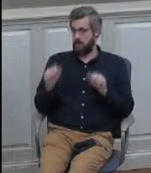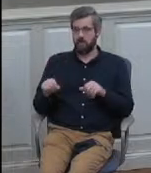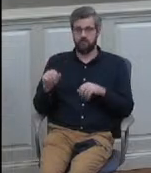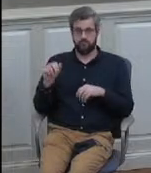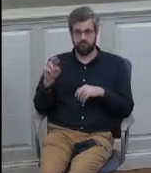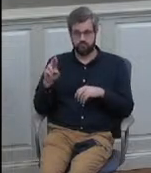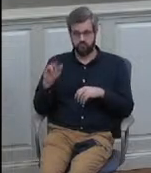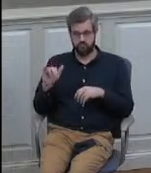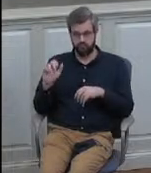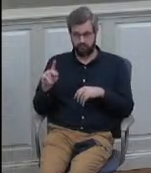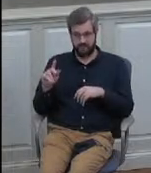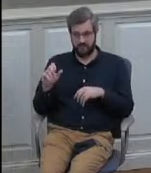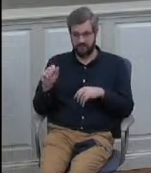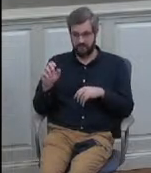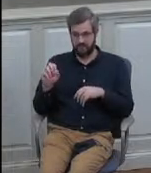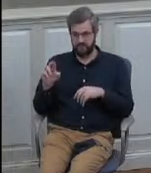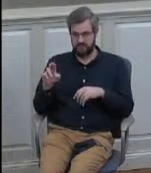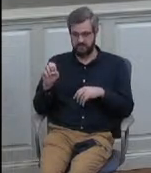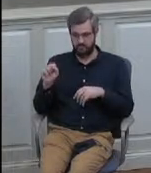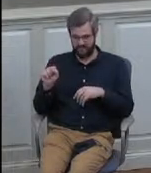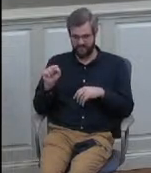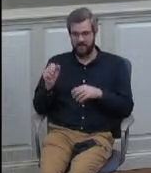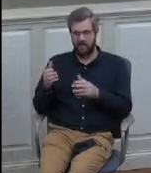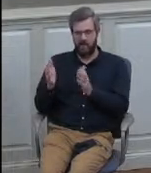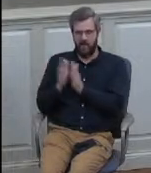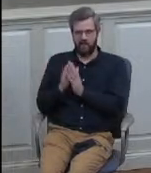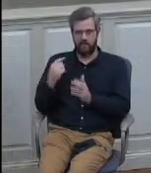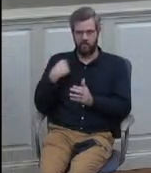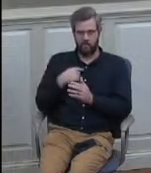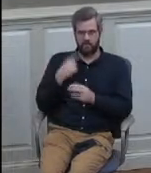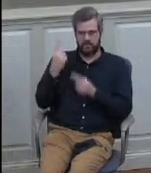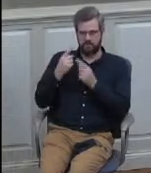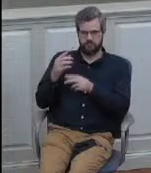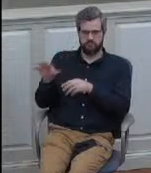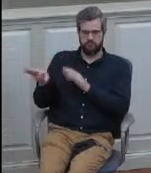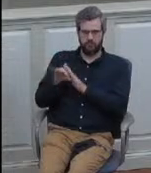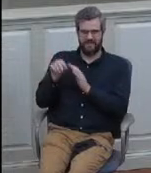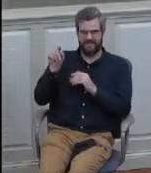Sears has asked to be considered for that appointment.